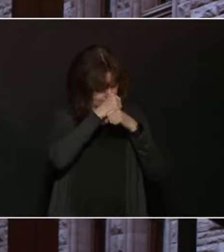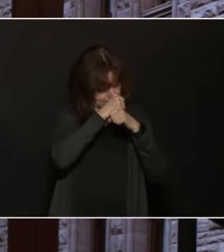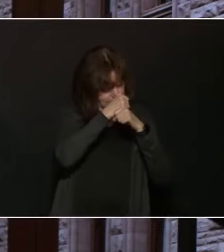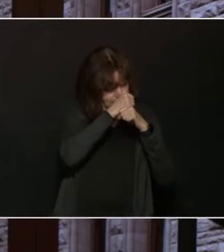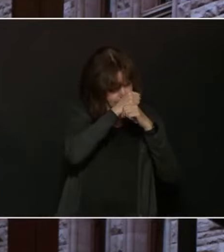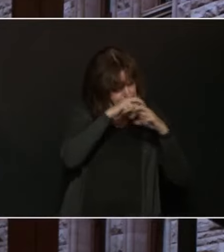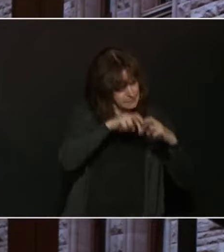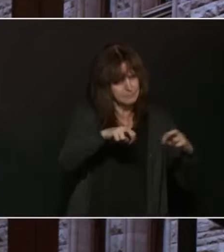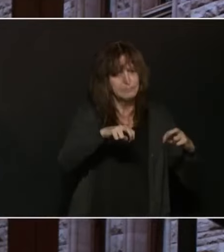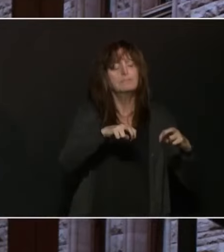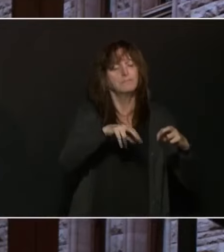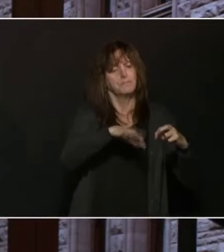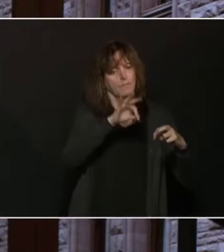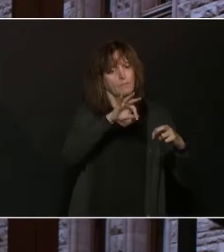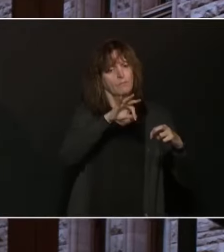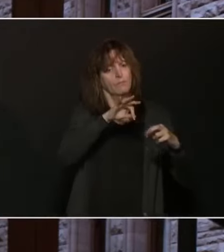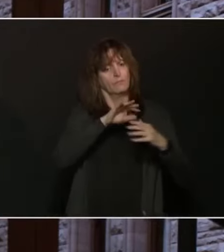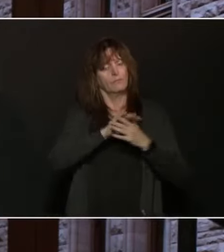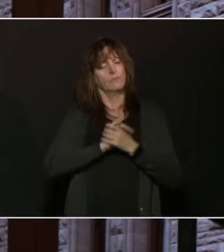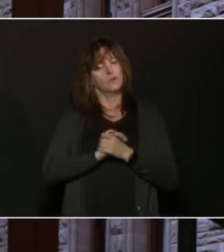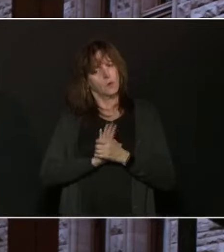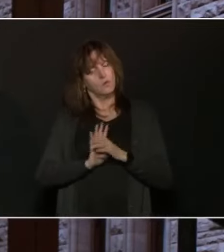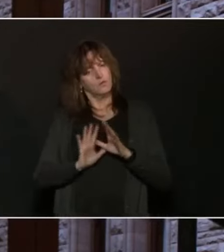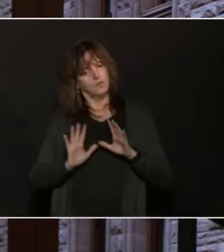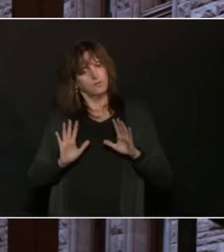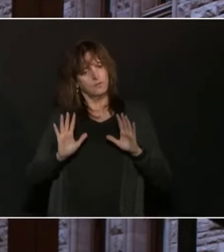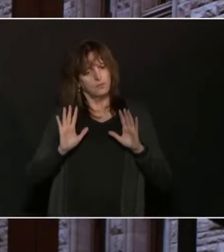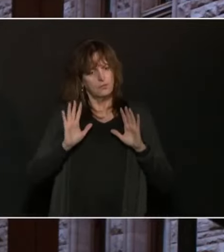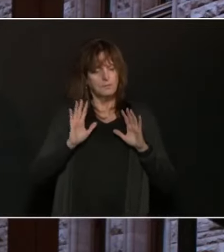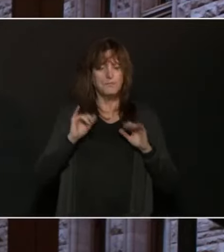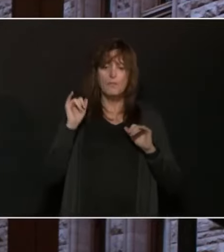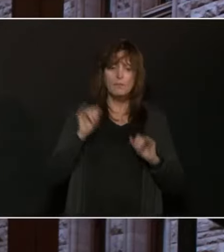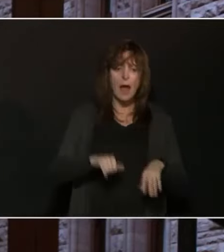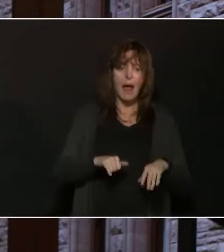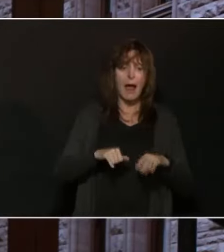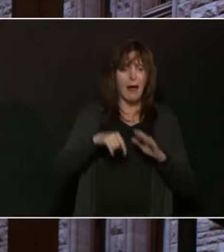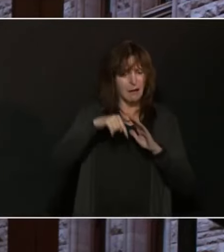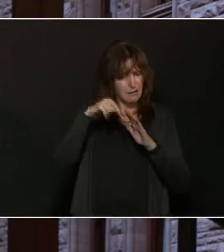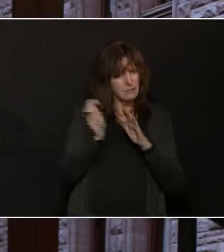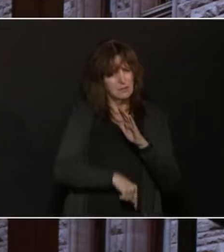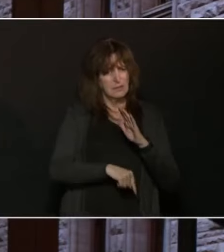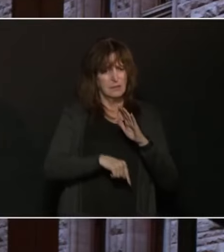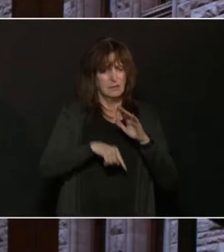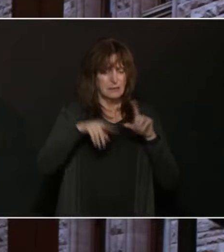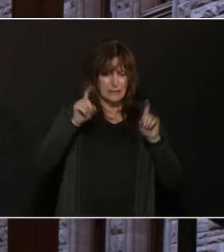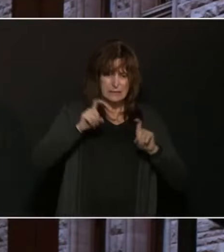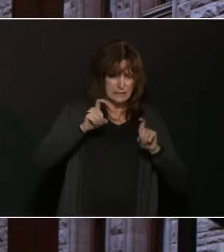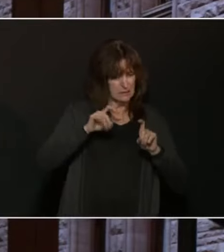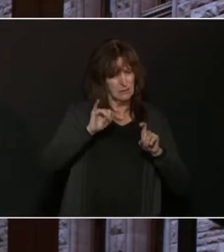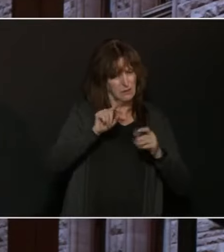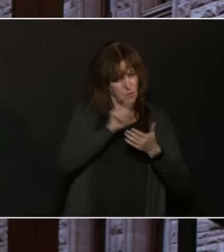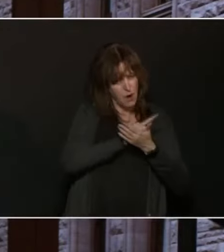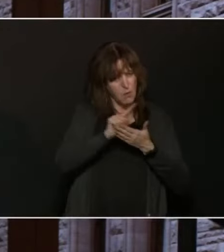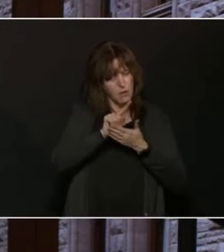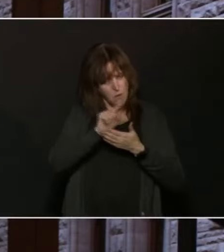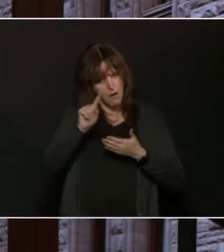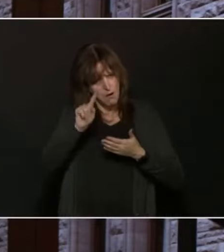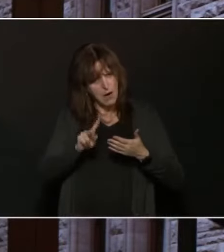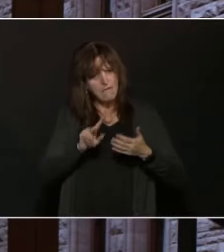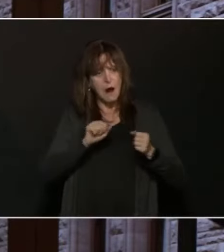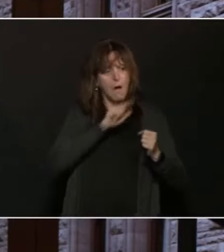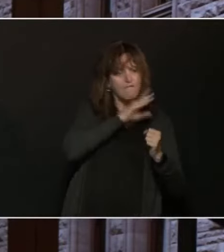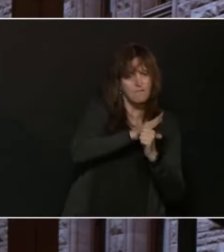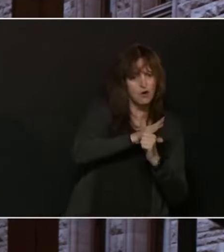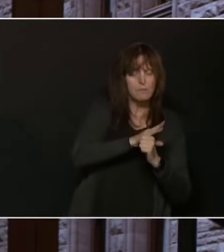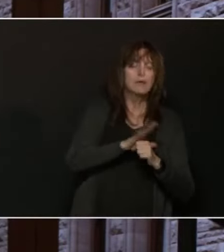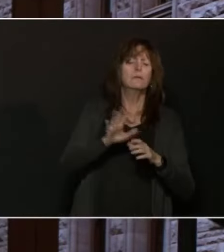take a period of time. Almost up to a week and a half sometimes to get that completed. So we've been doing a number of tests and screening on